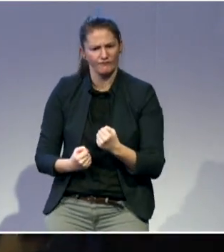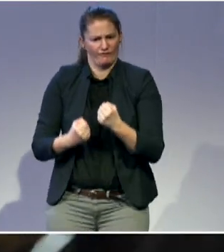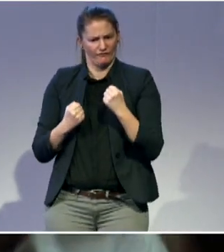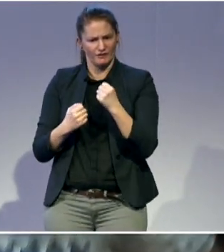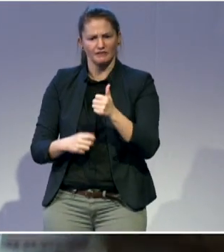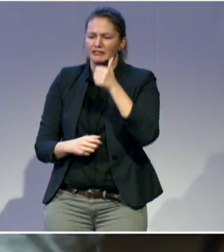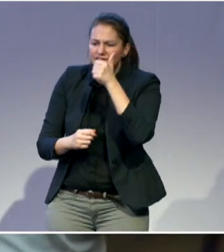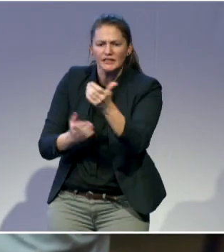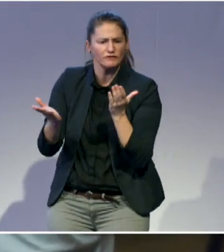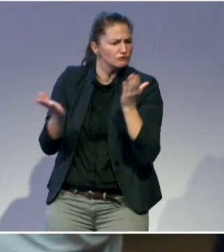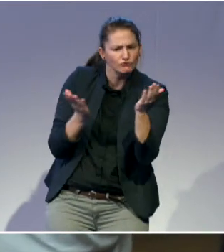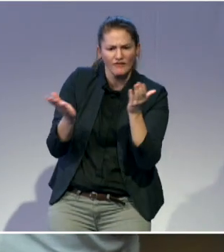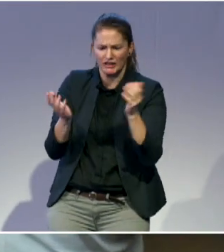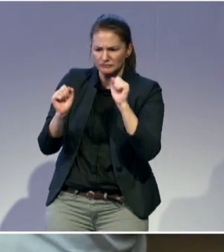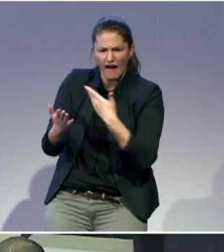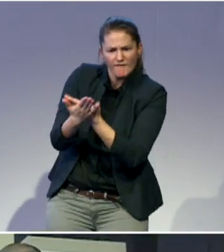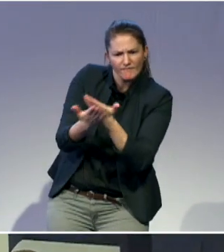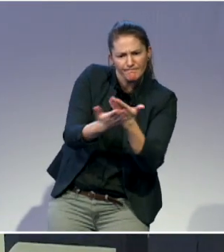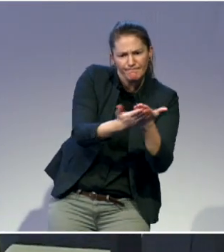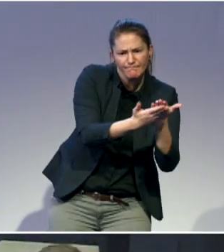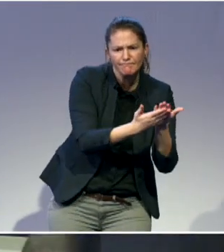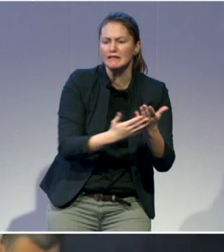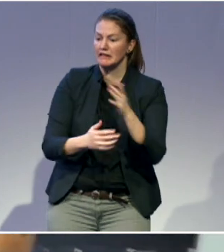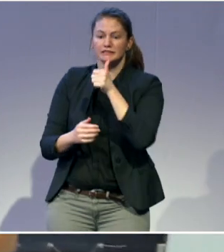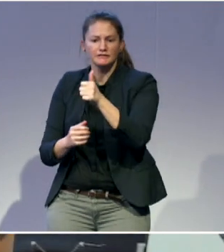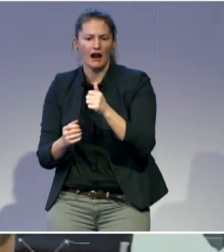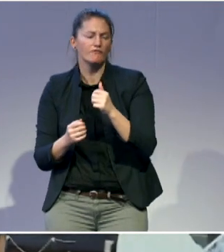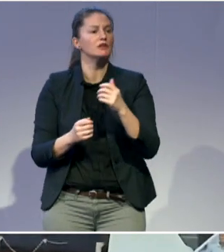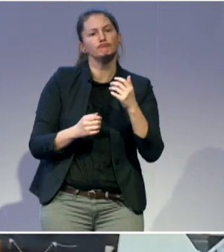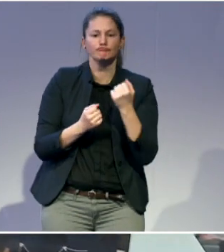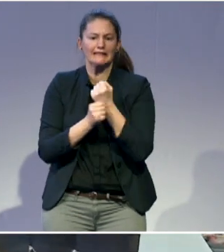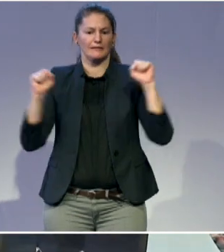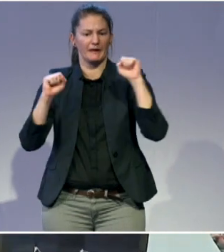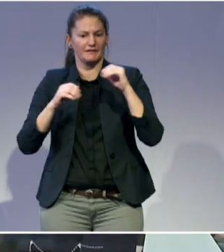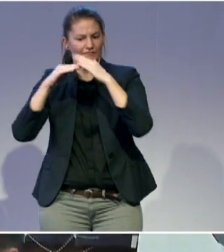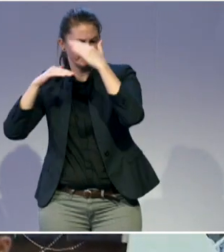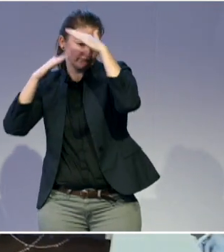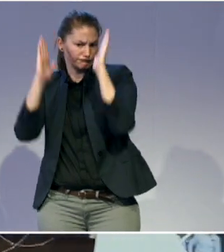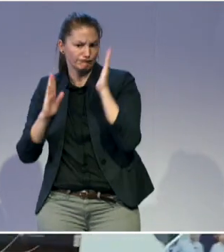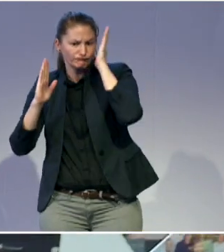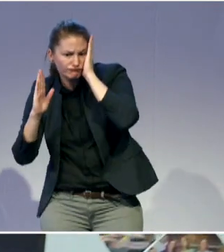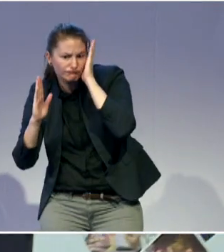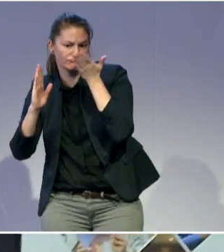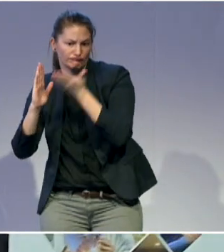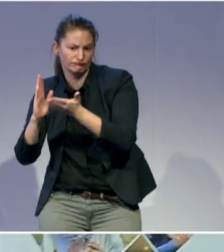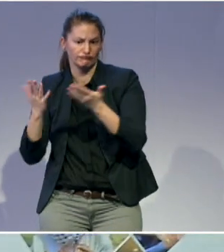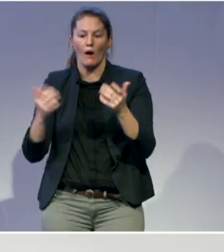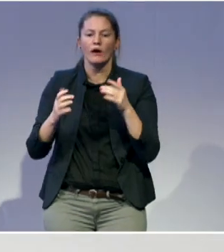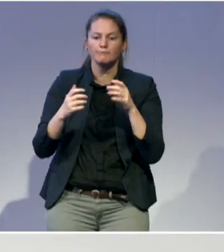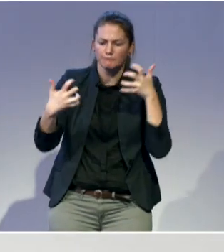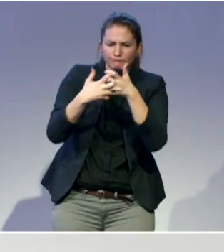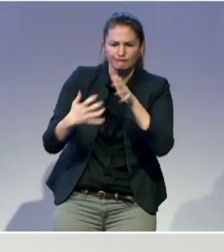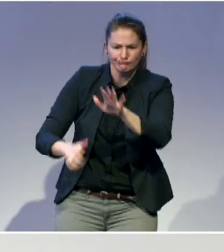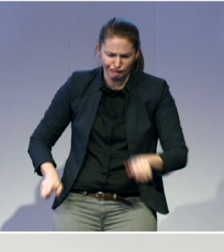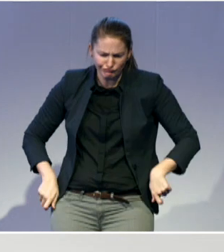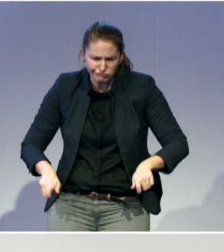living, such as customized wheelchairs and motorbikes, sport and dance, plus funding for self-employment